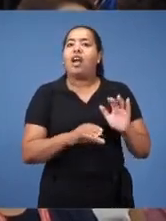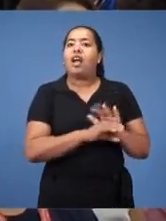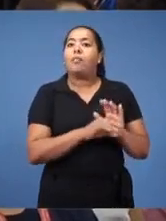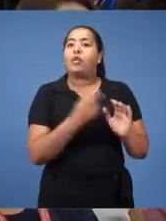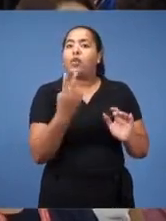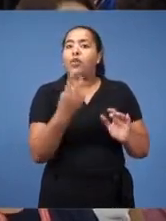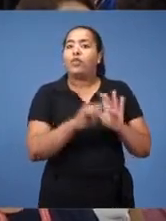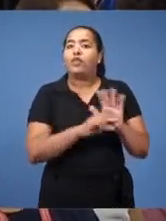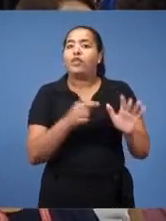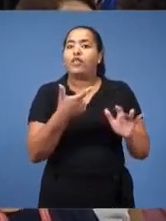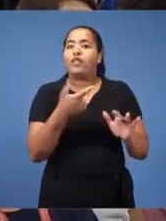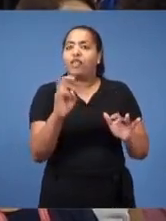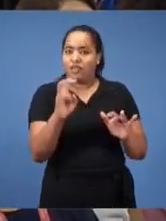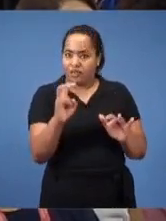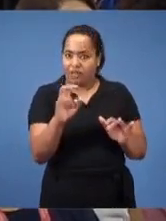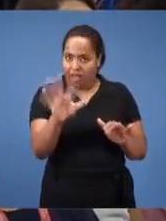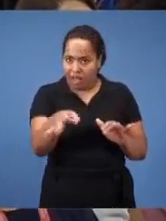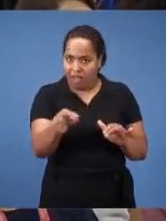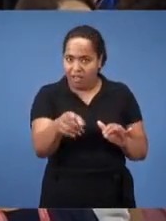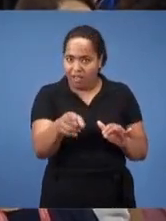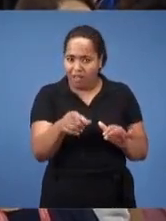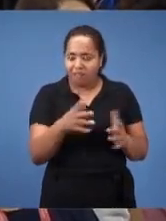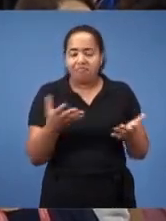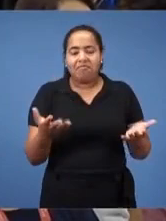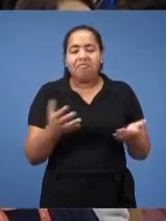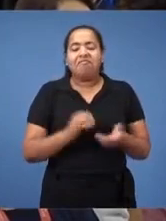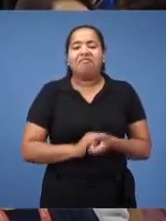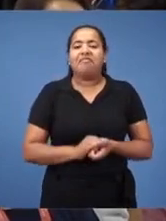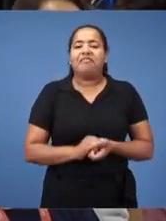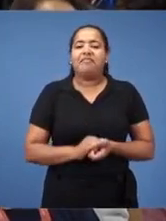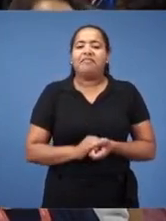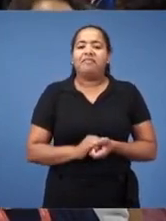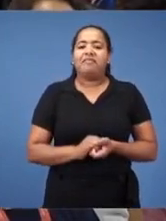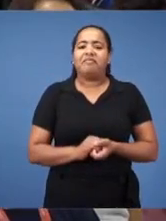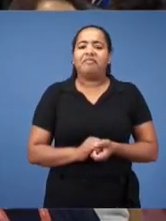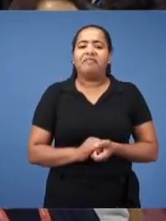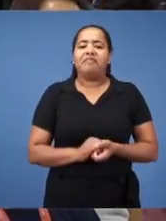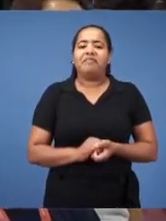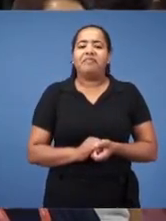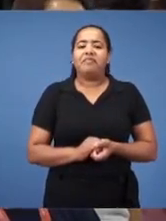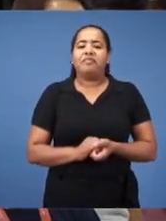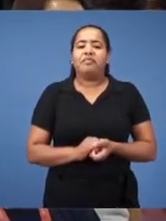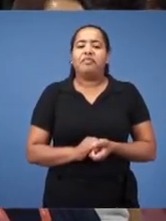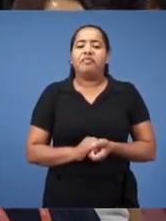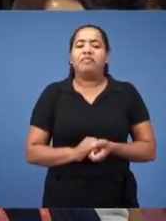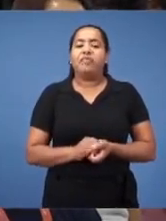25. Chapter 2, verse 25, right? So see here.